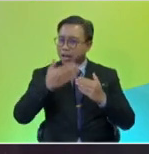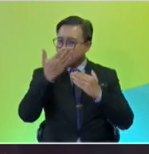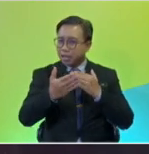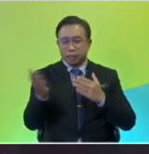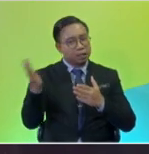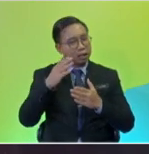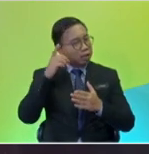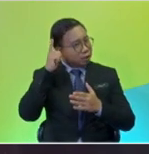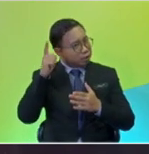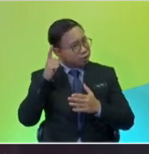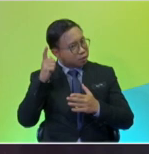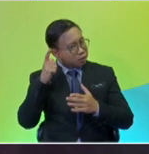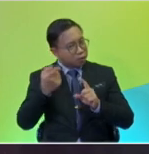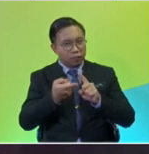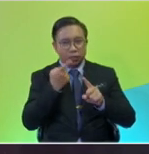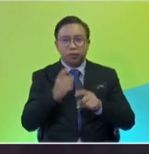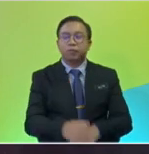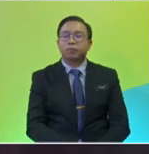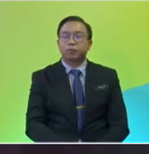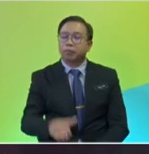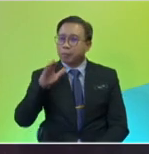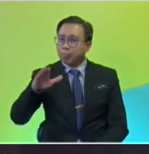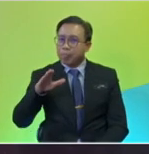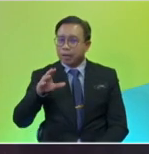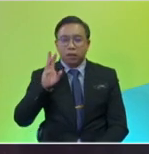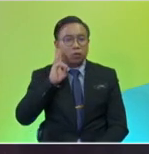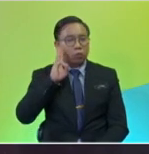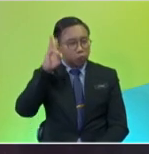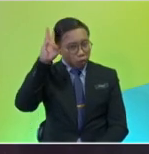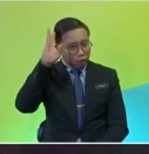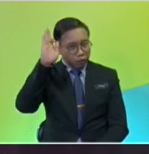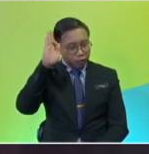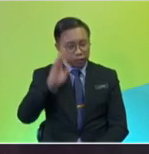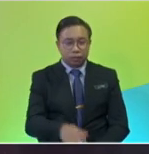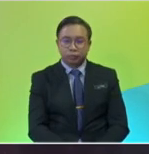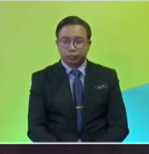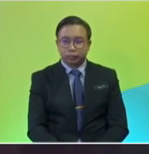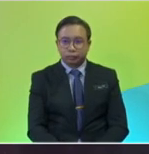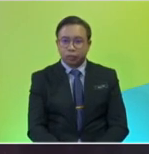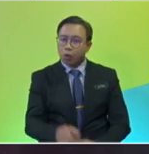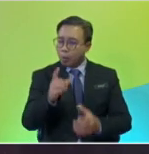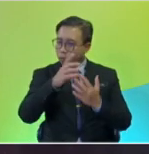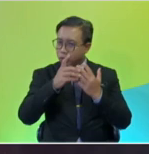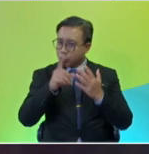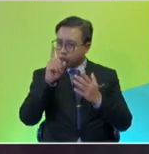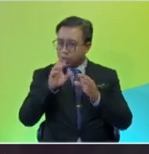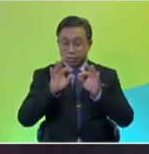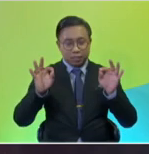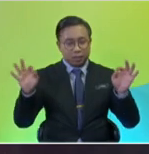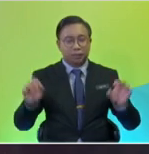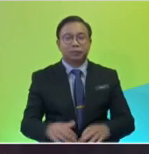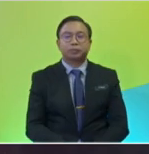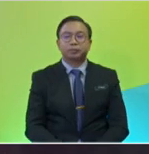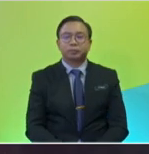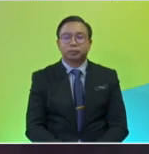let's listen from Adik Wafiq first. Mm-hmm. Okay, Adik Wafiq, please share one sentence if you have got with you.